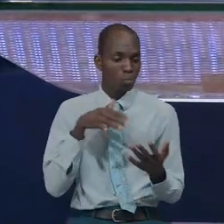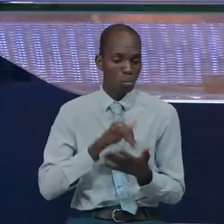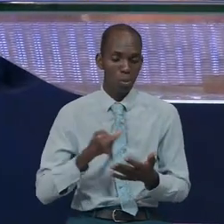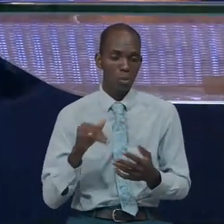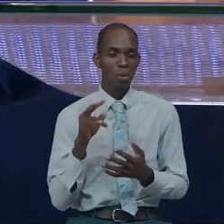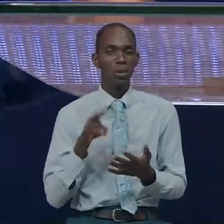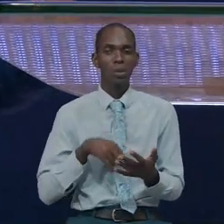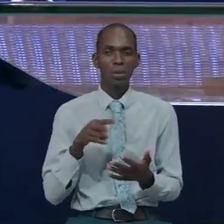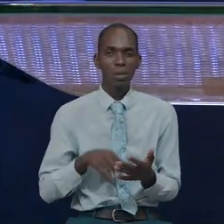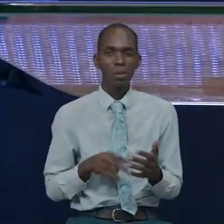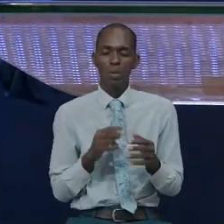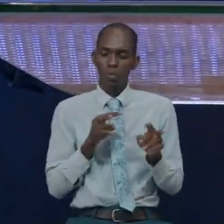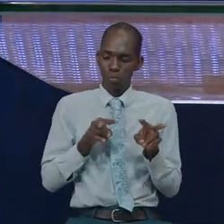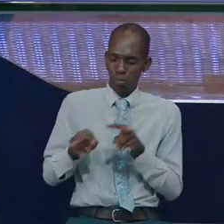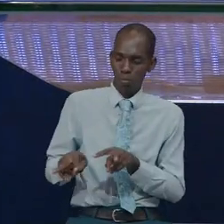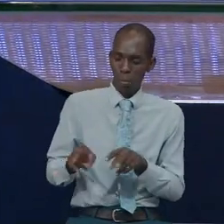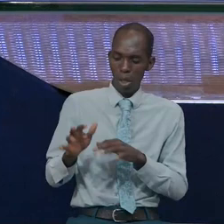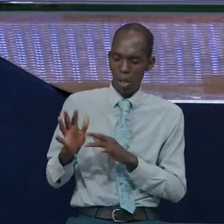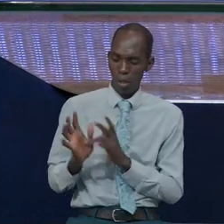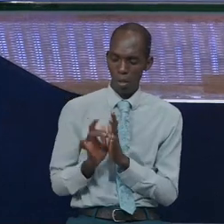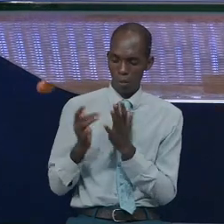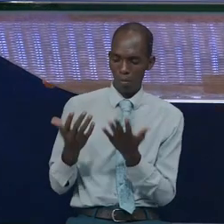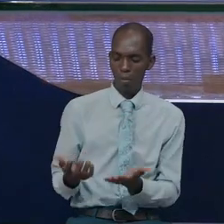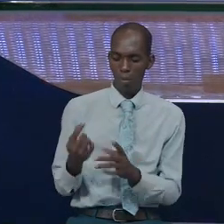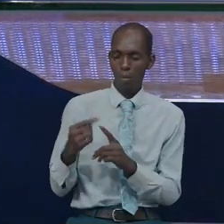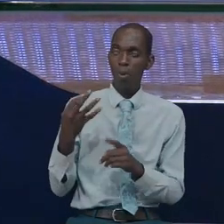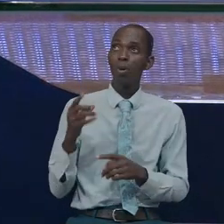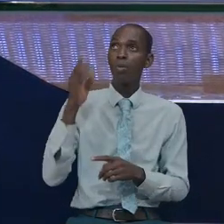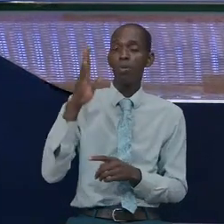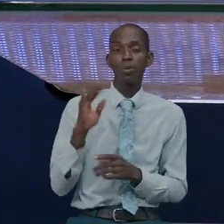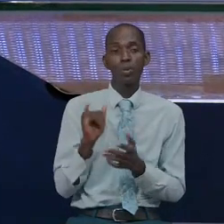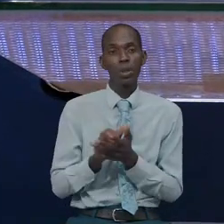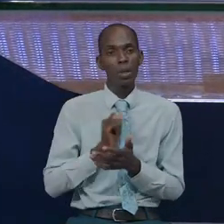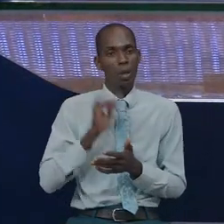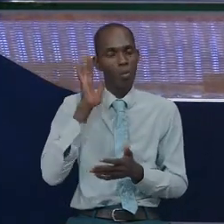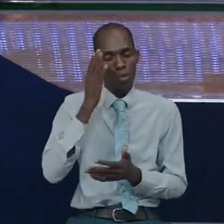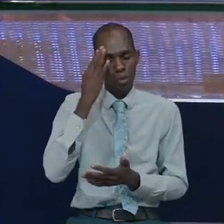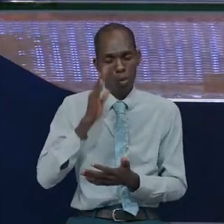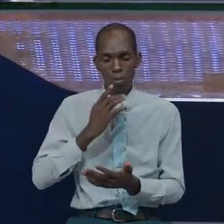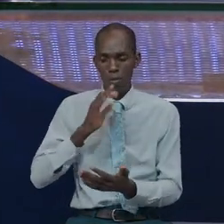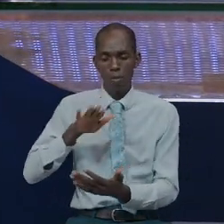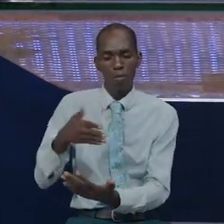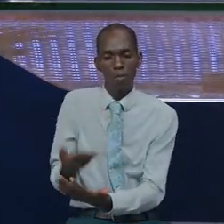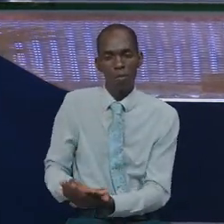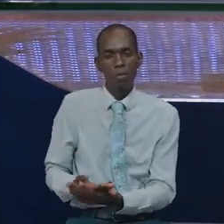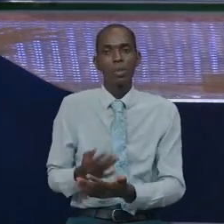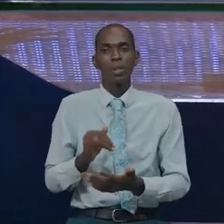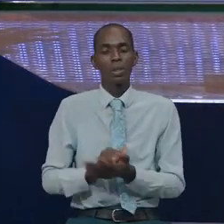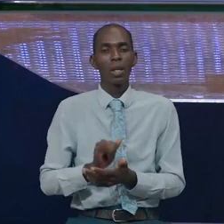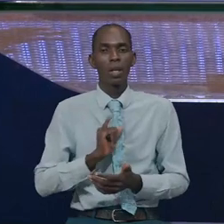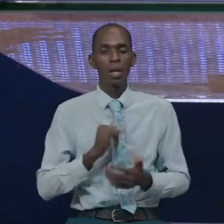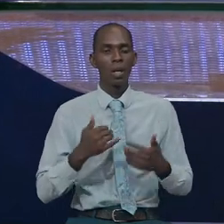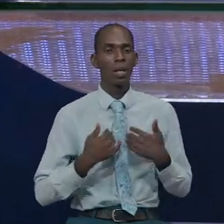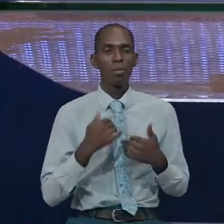I'm always looking at the Word of God so that I will know and confirm I have not followed